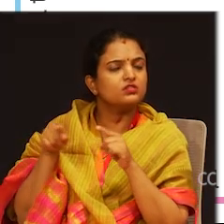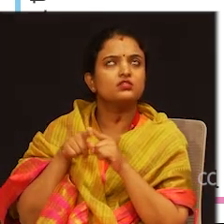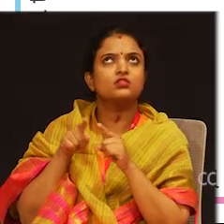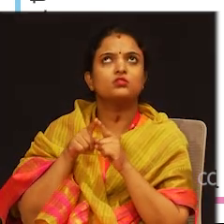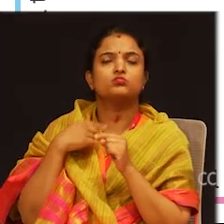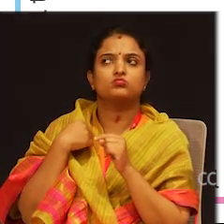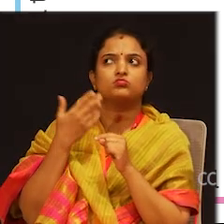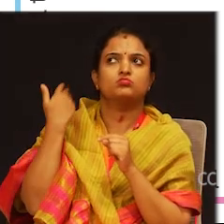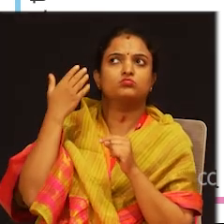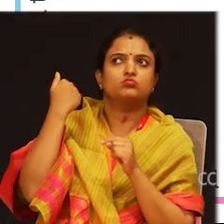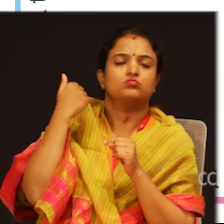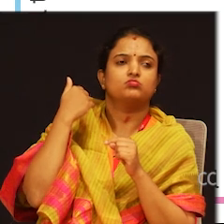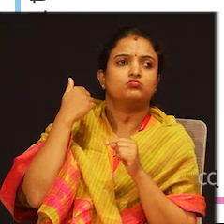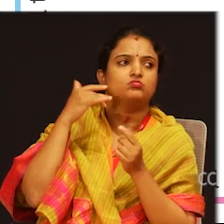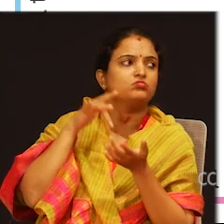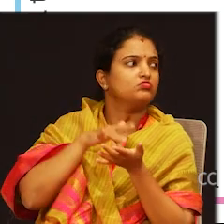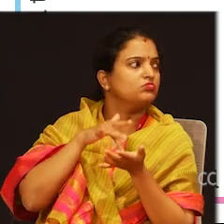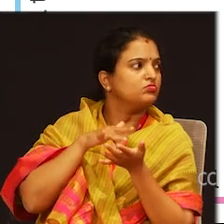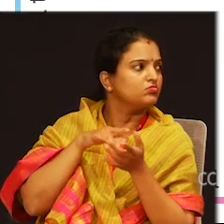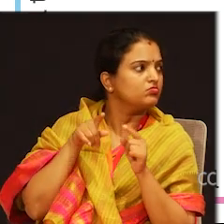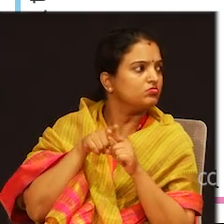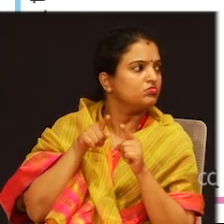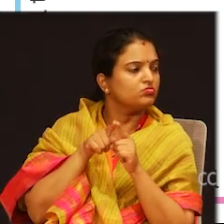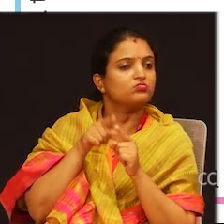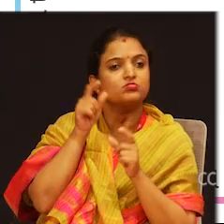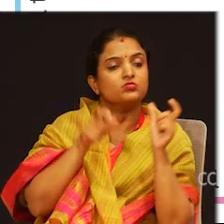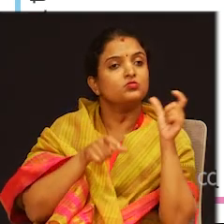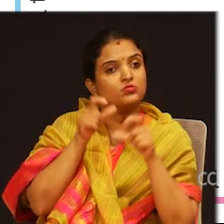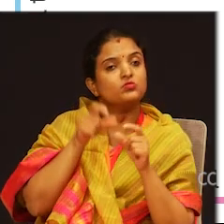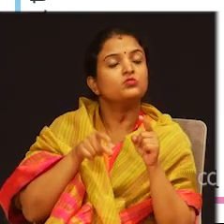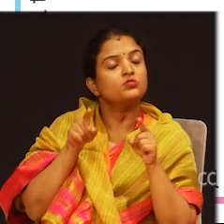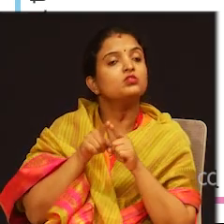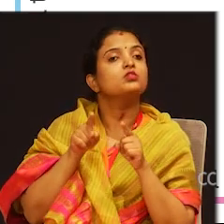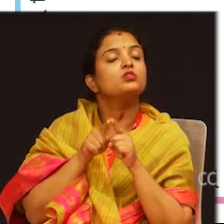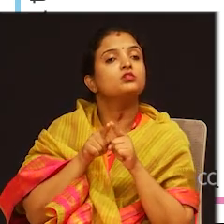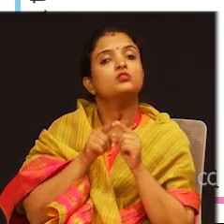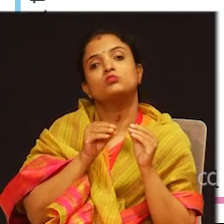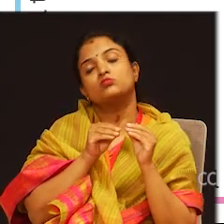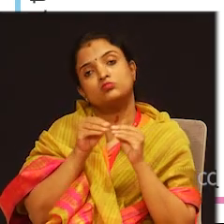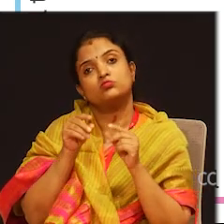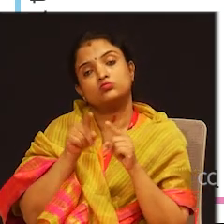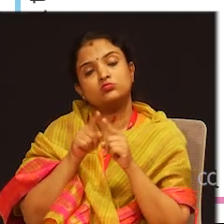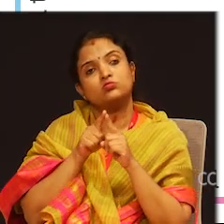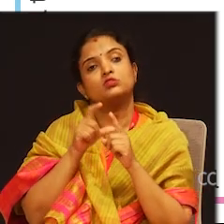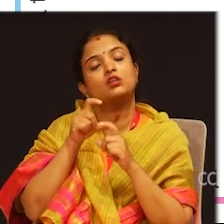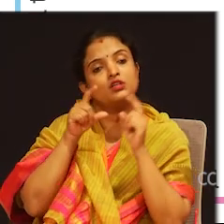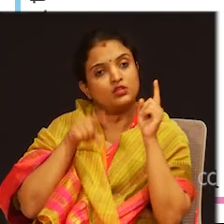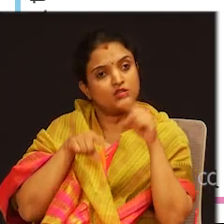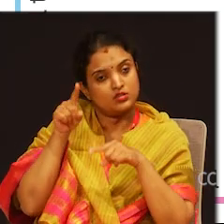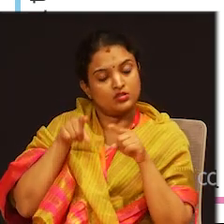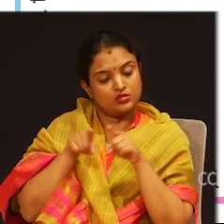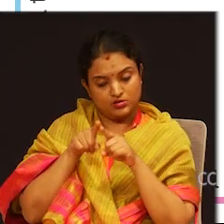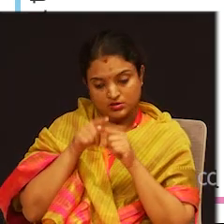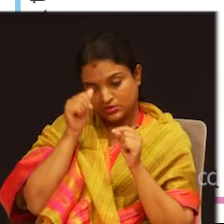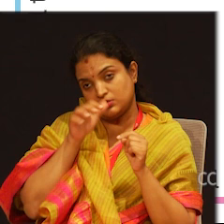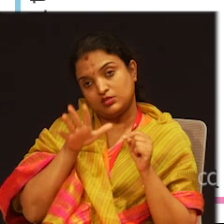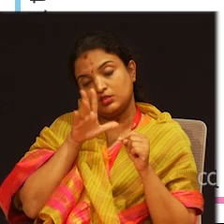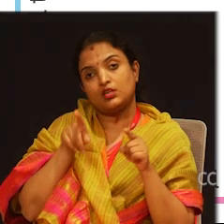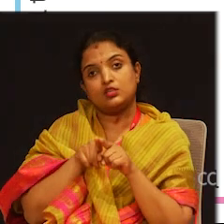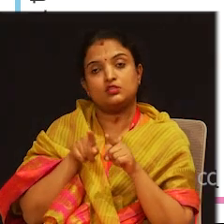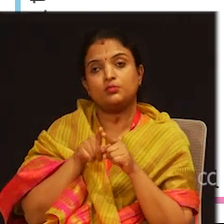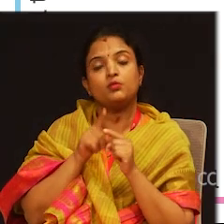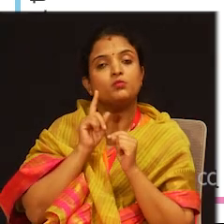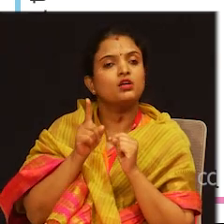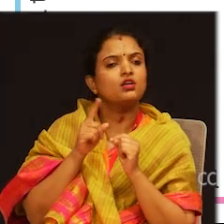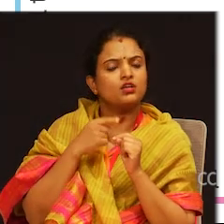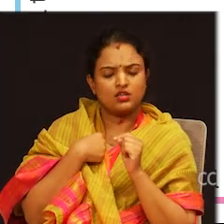country where people are trying to move towards celebrating diversity, like our country here.